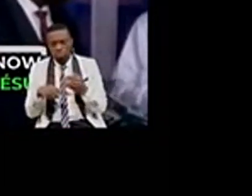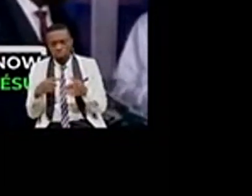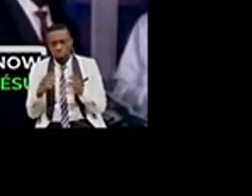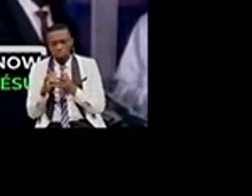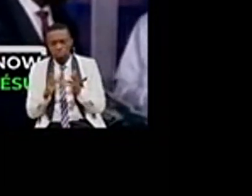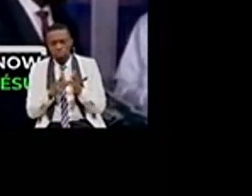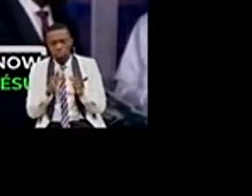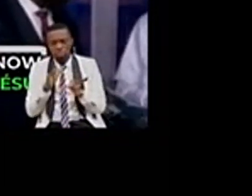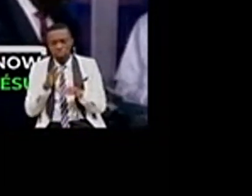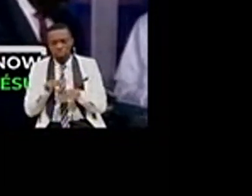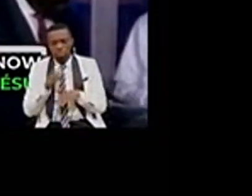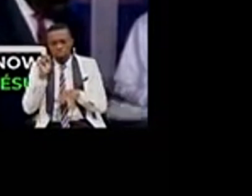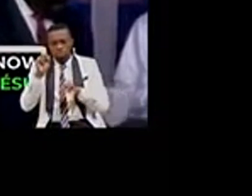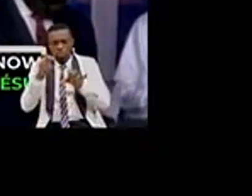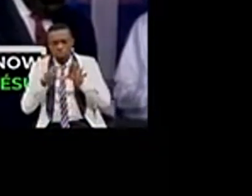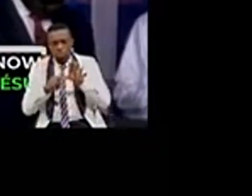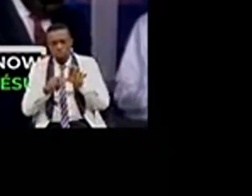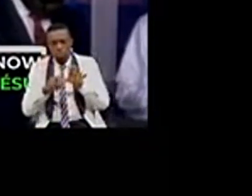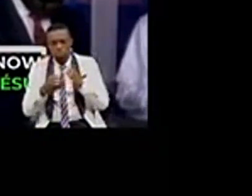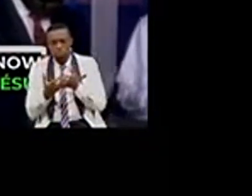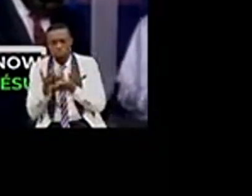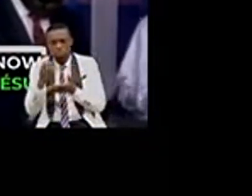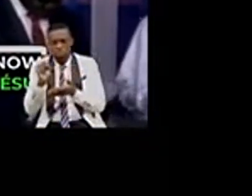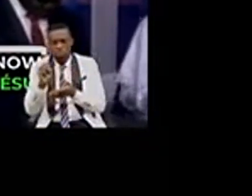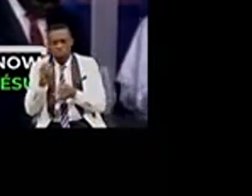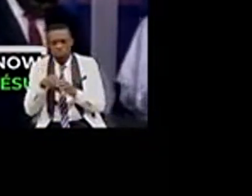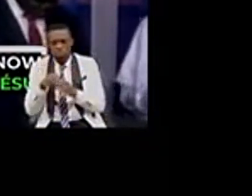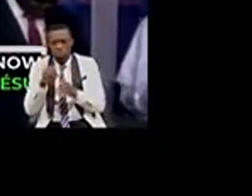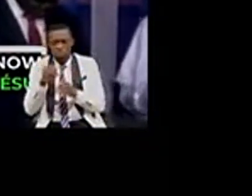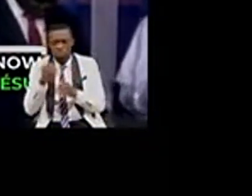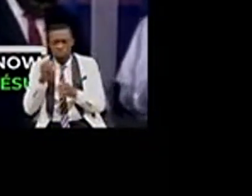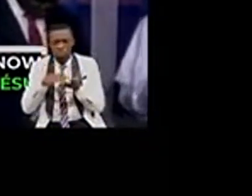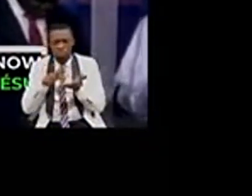throne, riches in glory all his own,